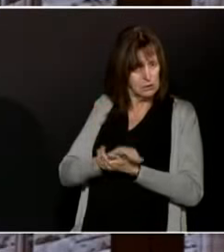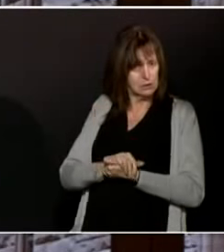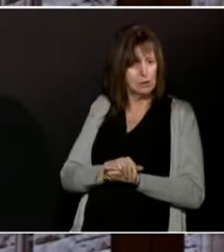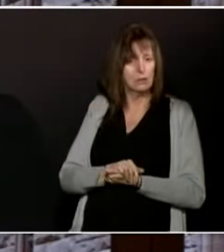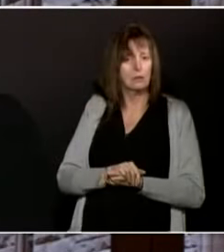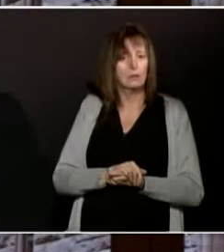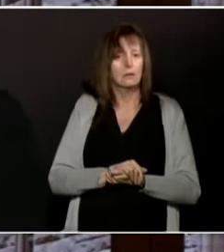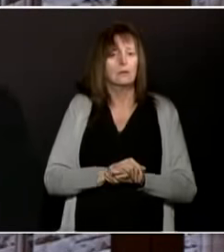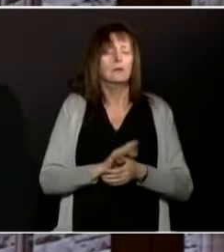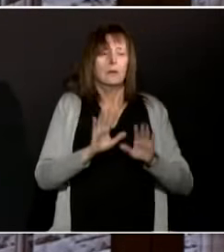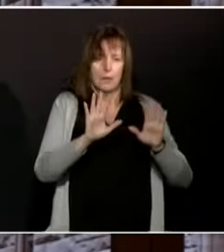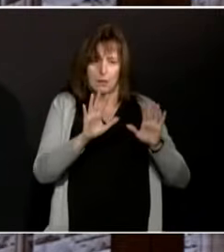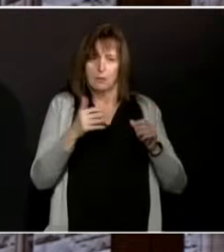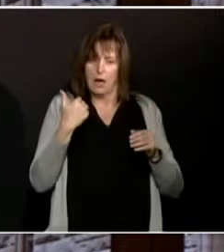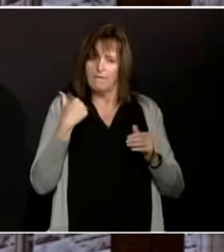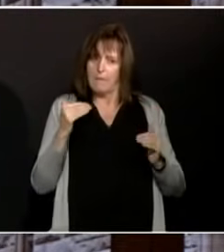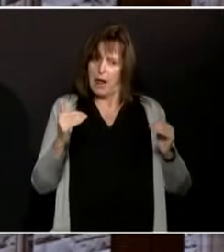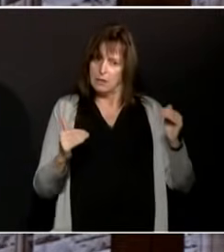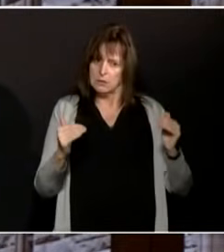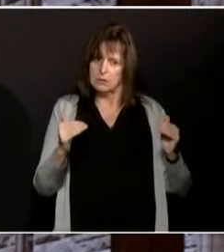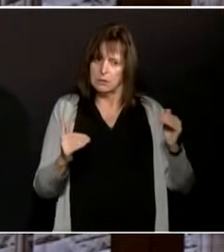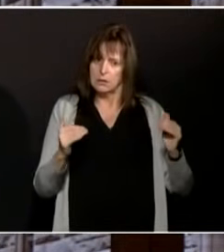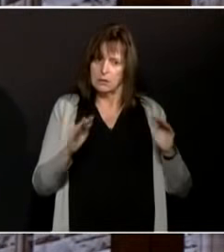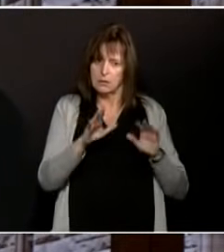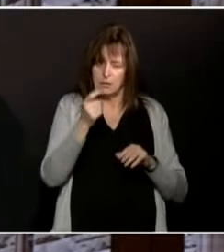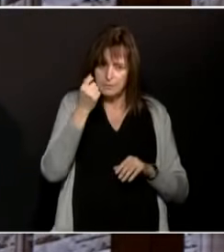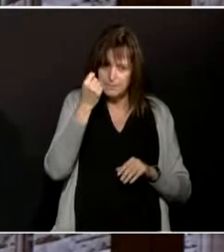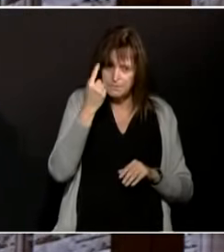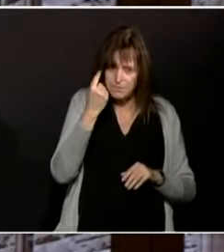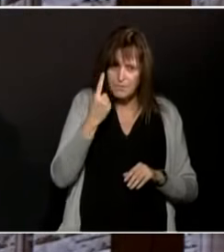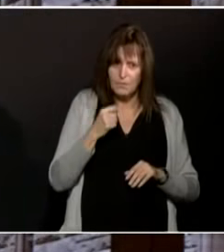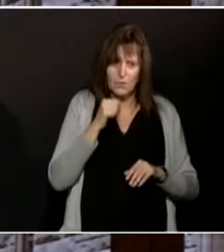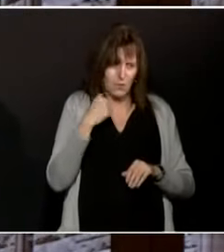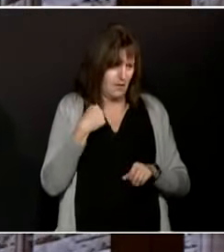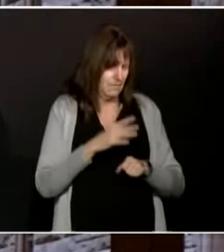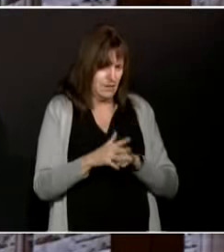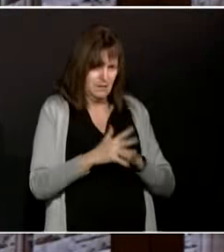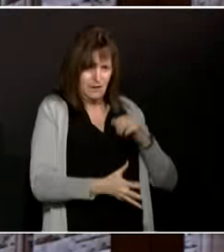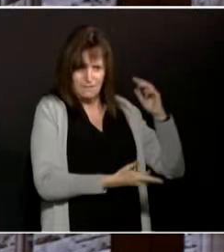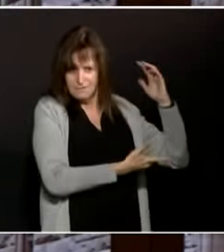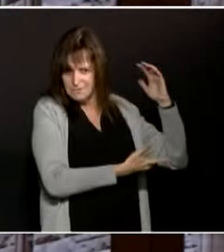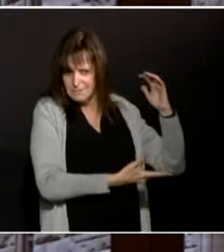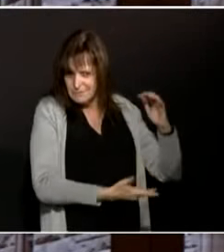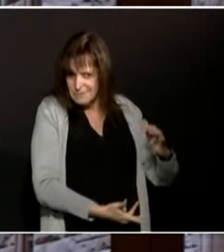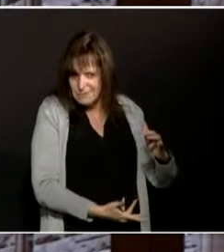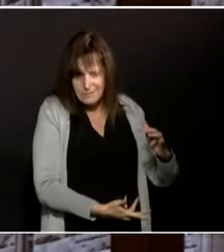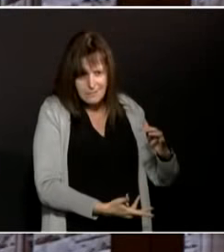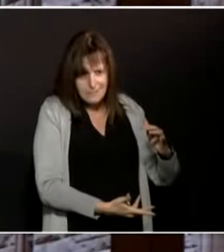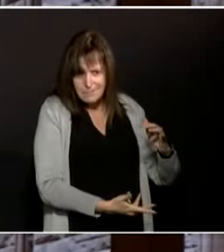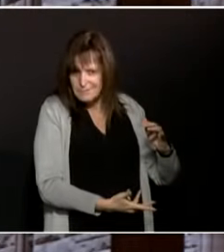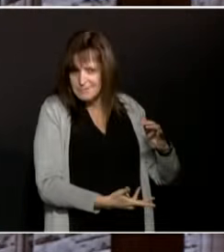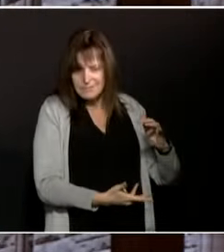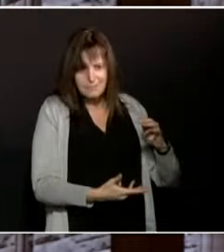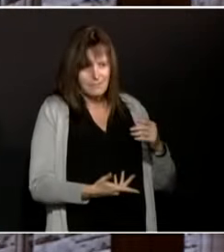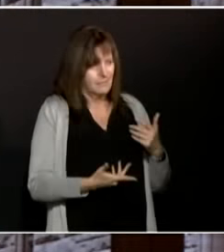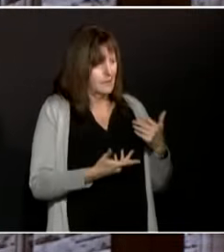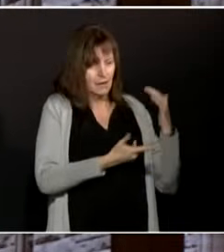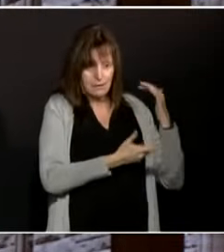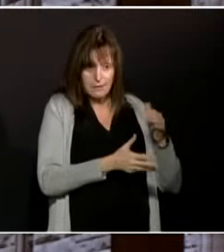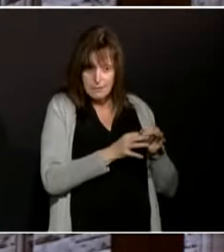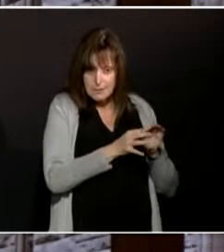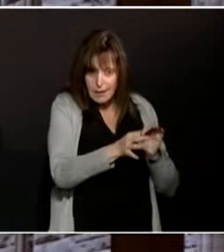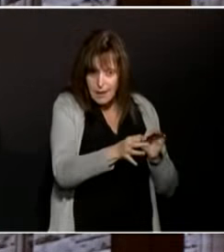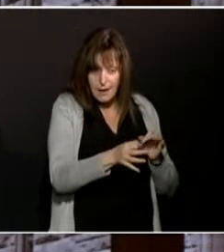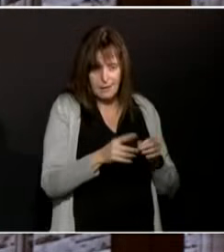complicated with shortage of supply and delays in delivery of vaccine. And that's been perplexing to us and a great challenge to our vaccine